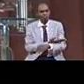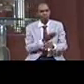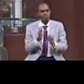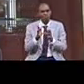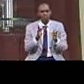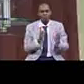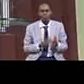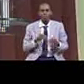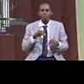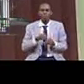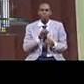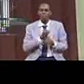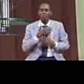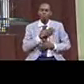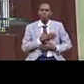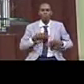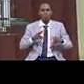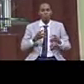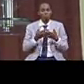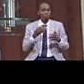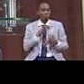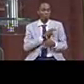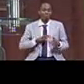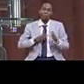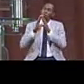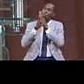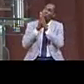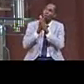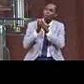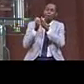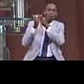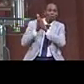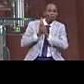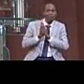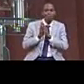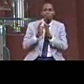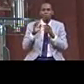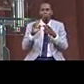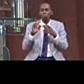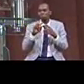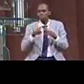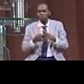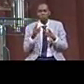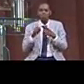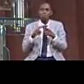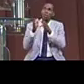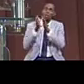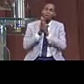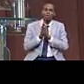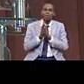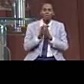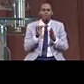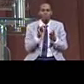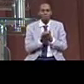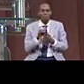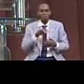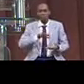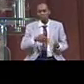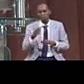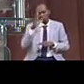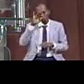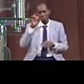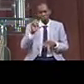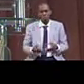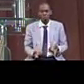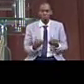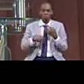before he prayed, before he made the decree, before he made the proclamation that Lazarus should come forth, he said,